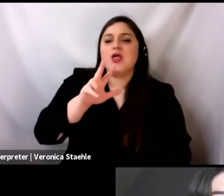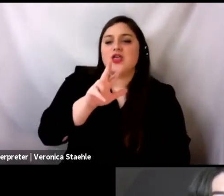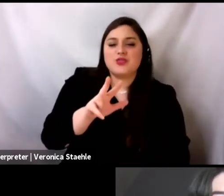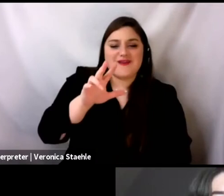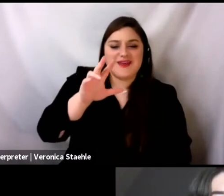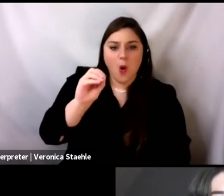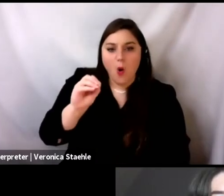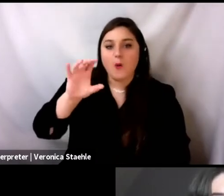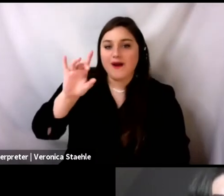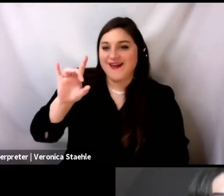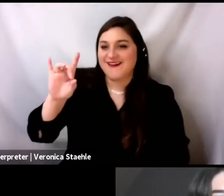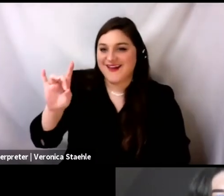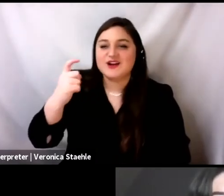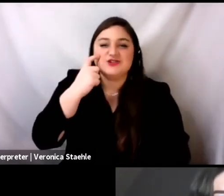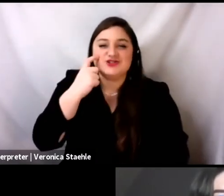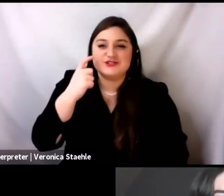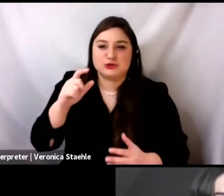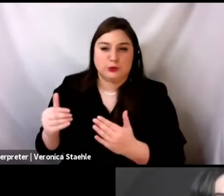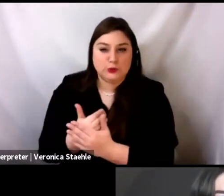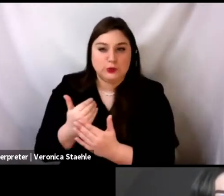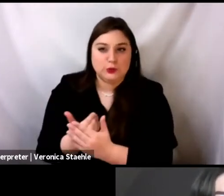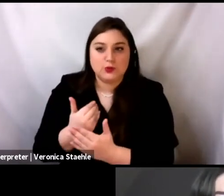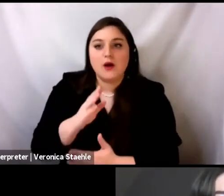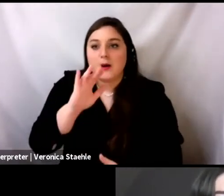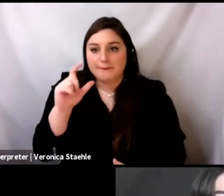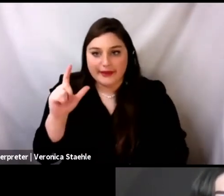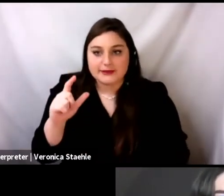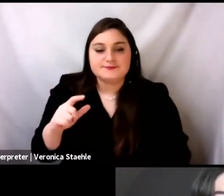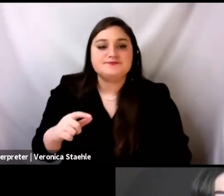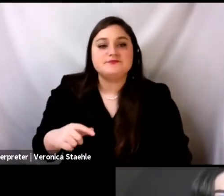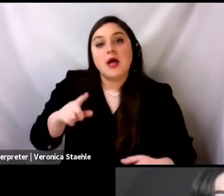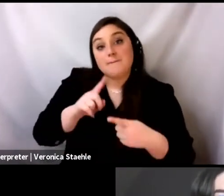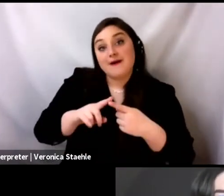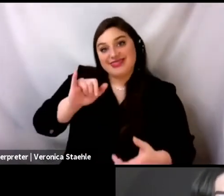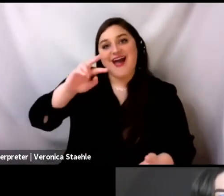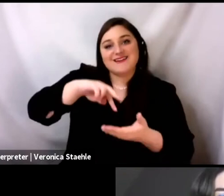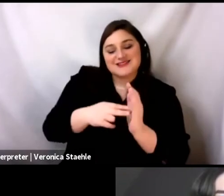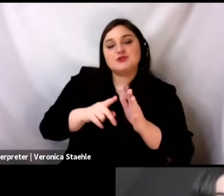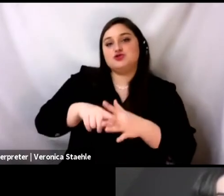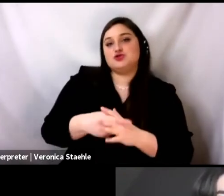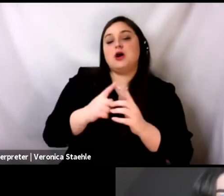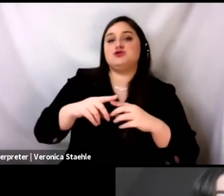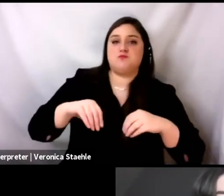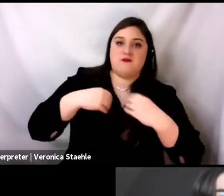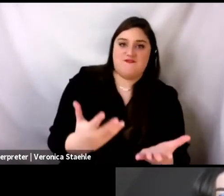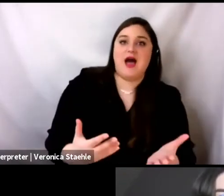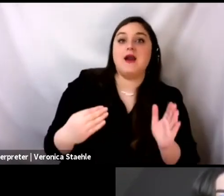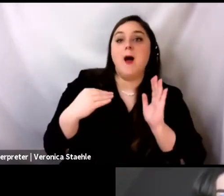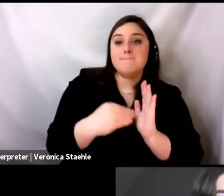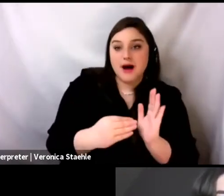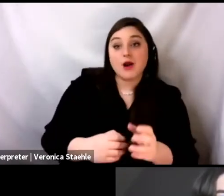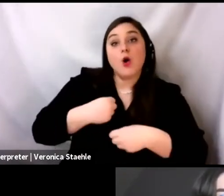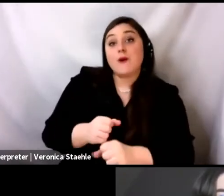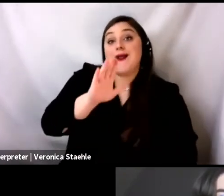now started. But at least it's starting some decrim efforts with a model that's by sex workers from a